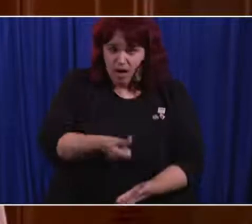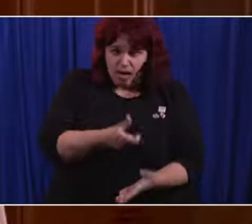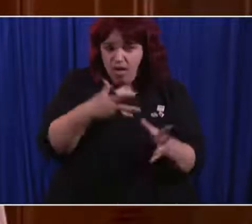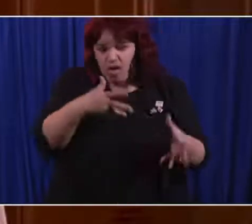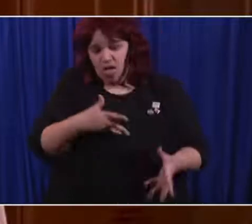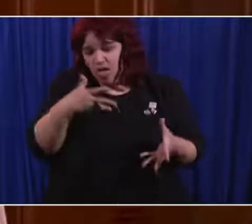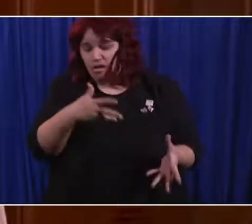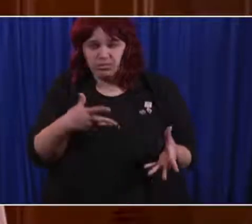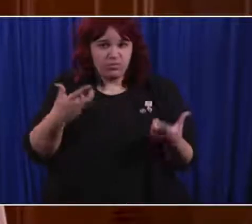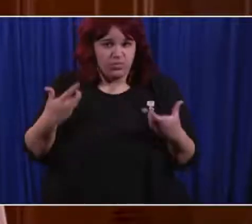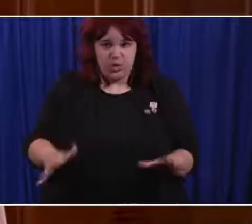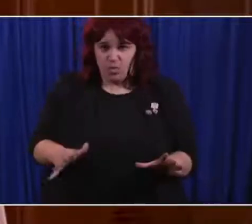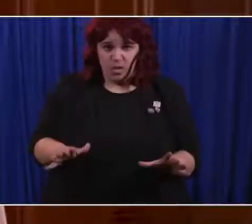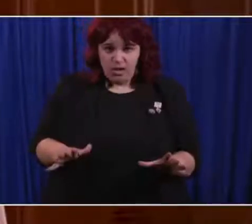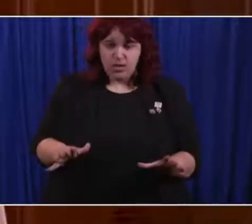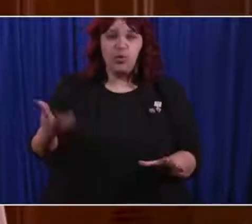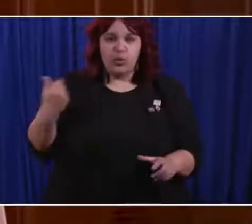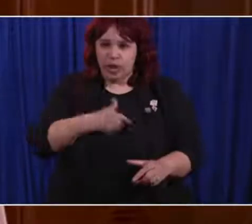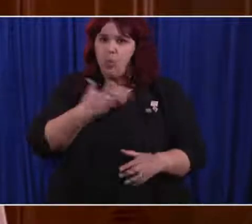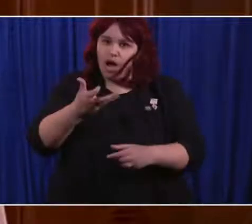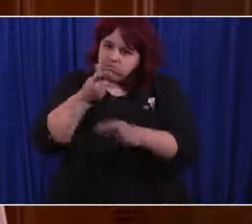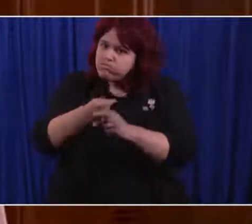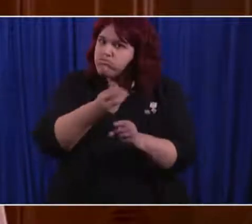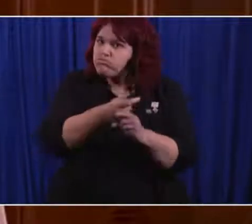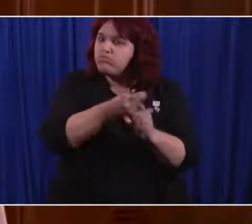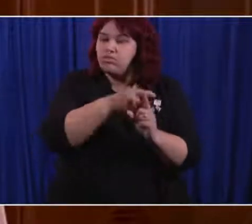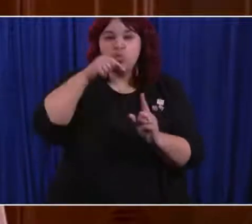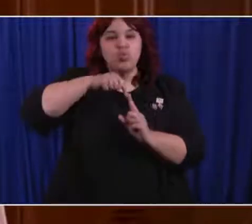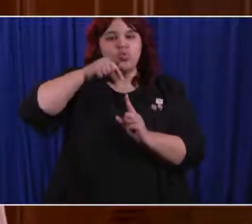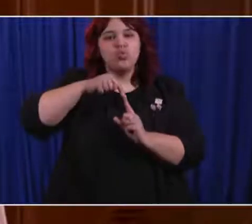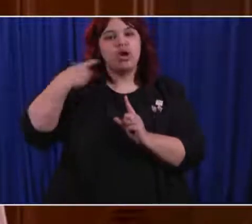very long, and get it out, because this is life-saving.